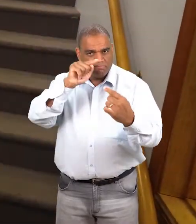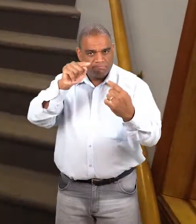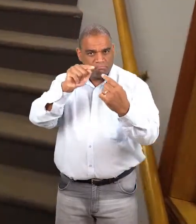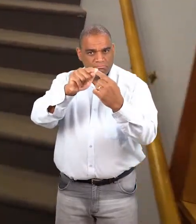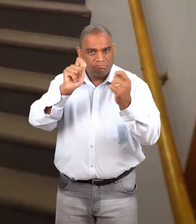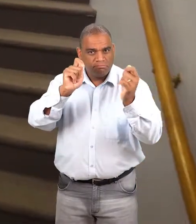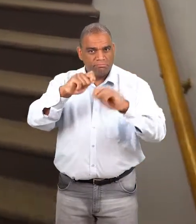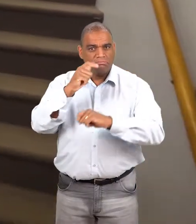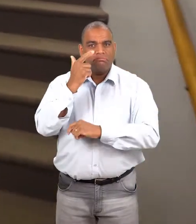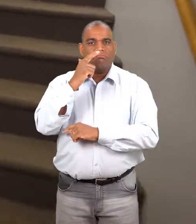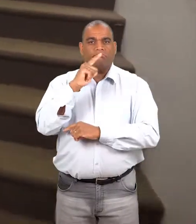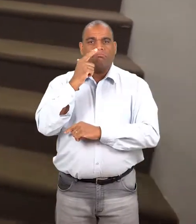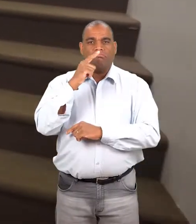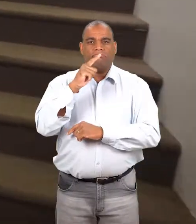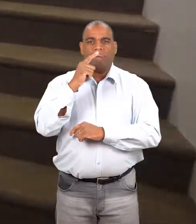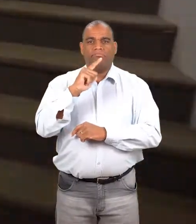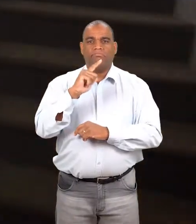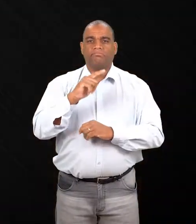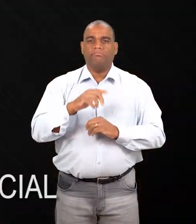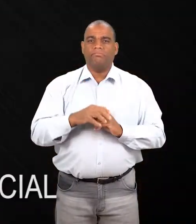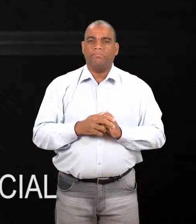action.